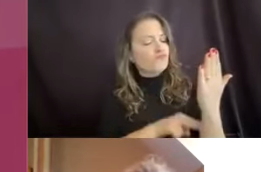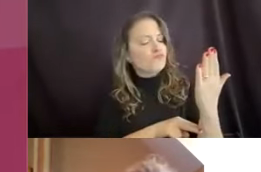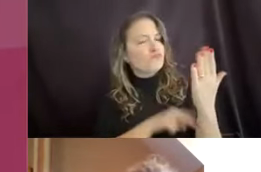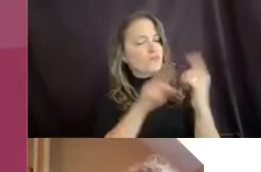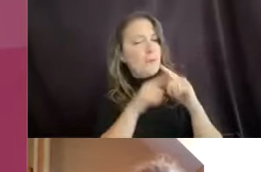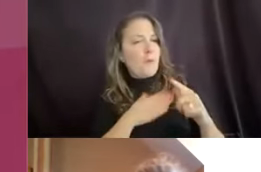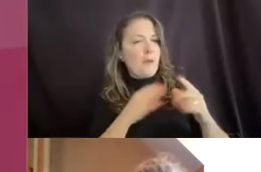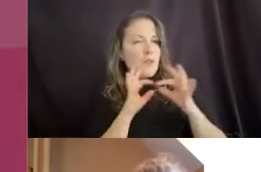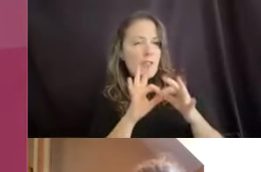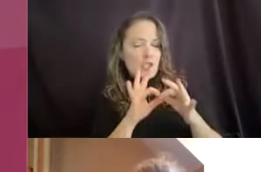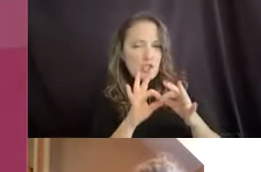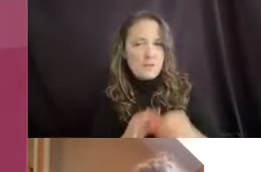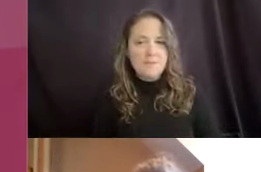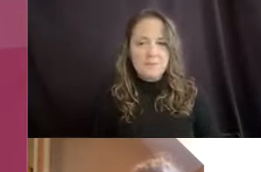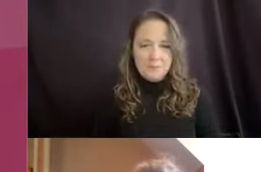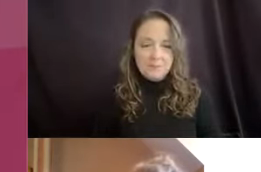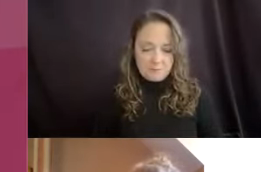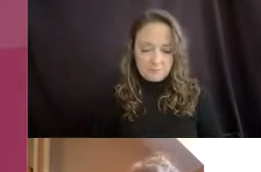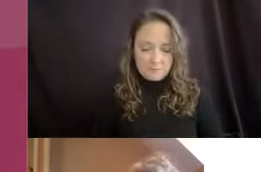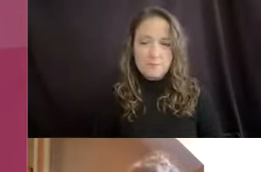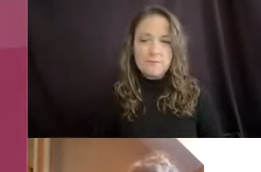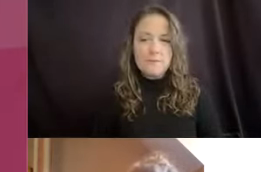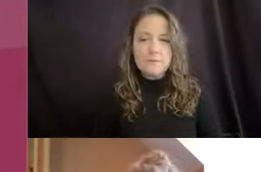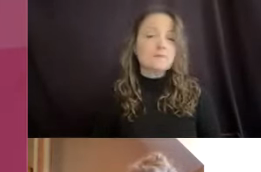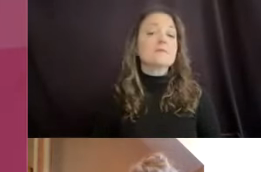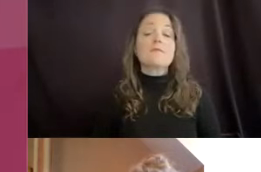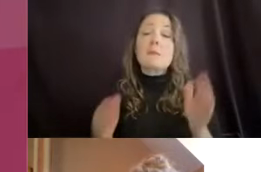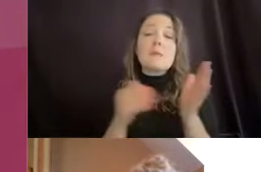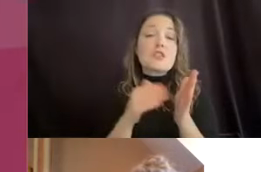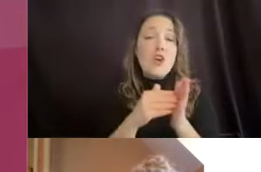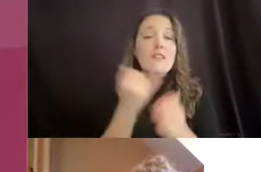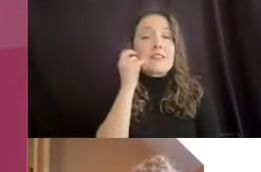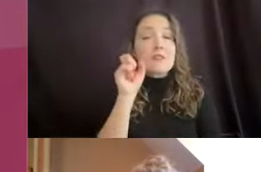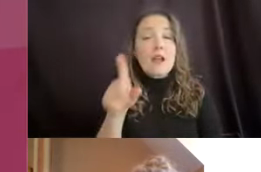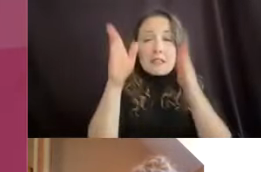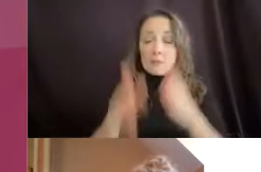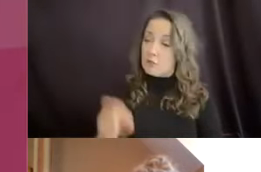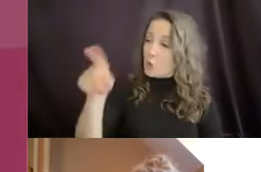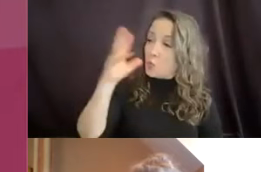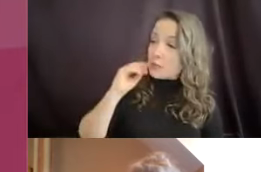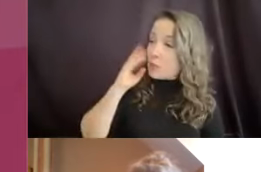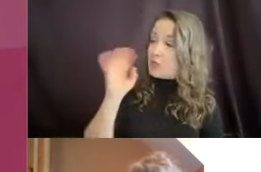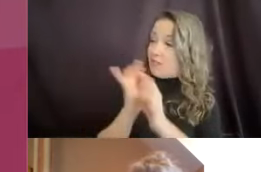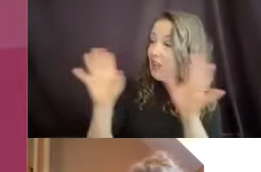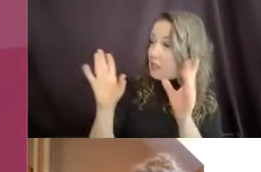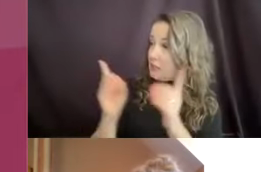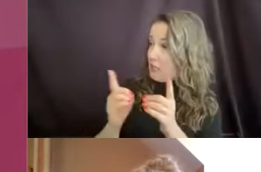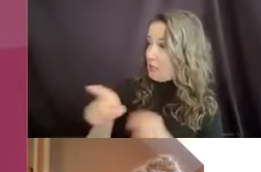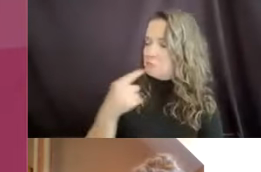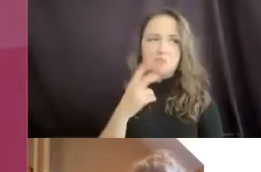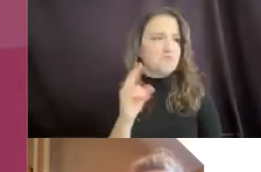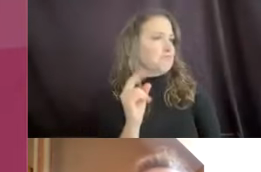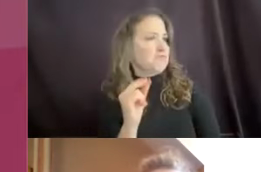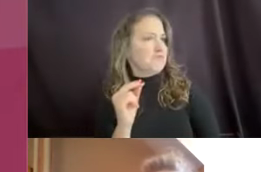Because a lot of times when you just ask somebody, are you experiencing dating violence? They're going to say no because they don't know what that